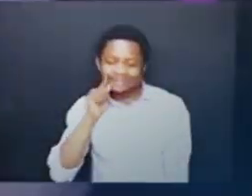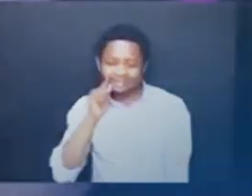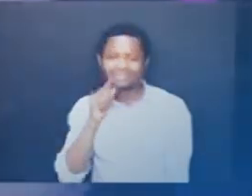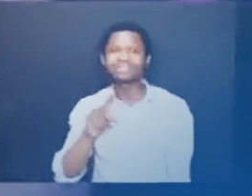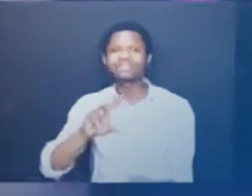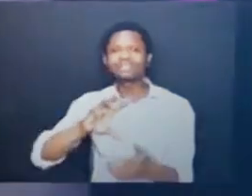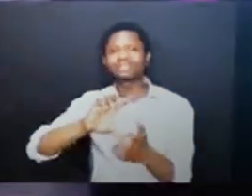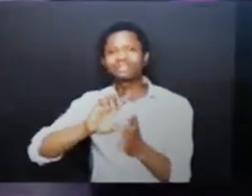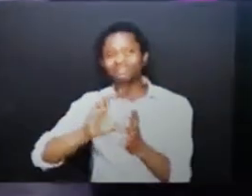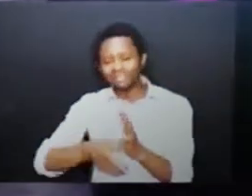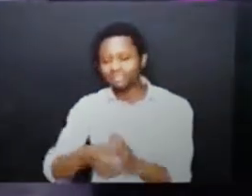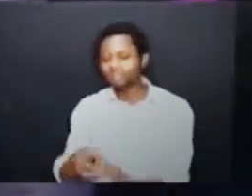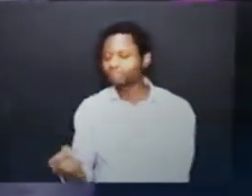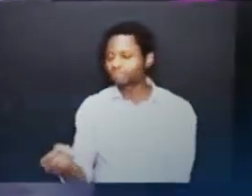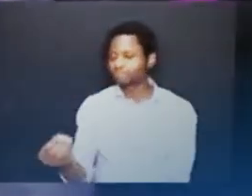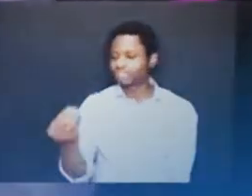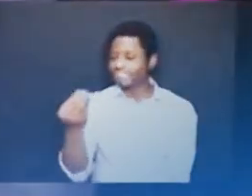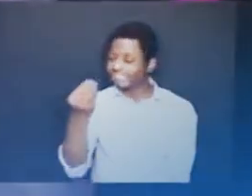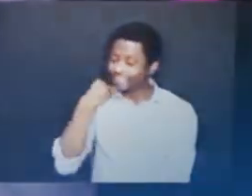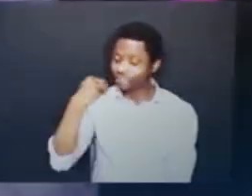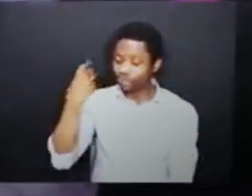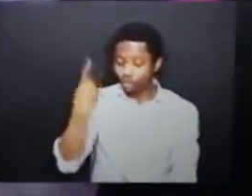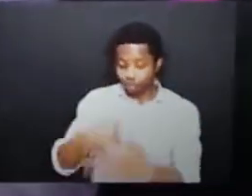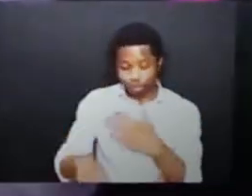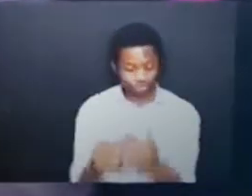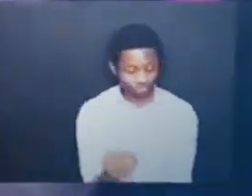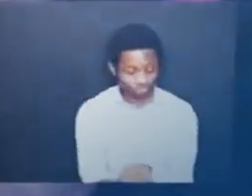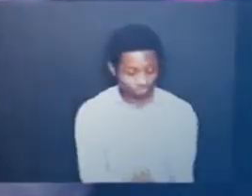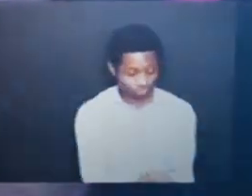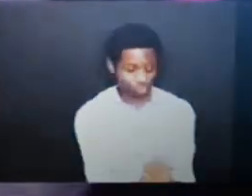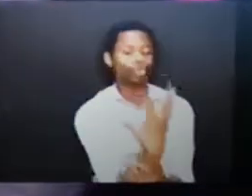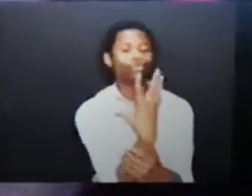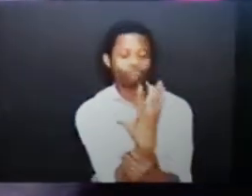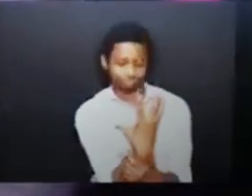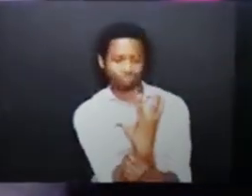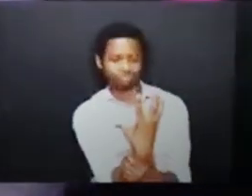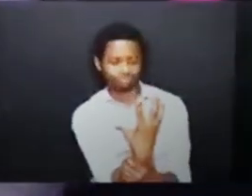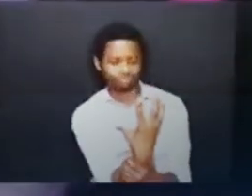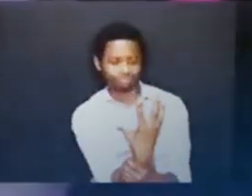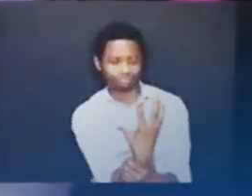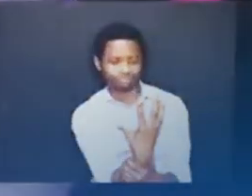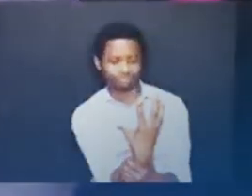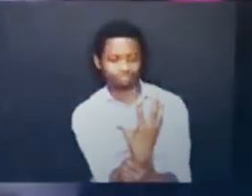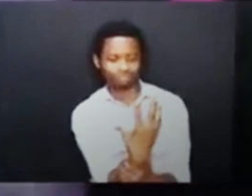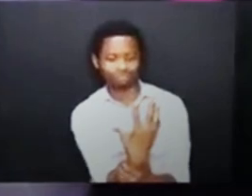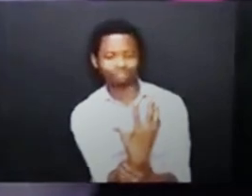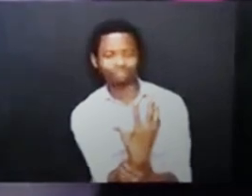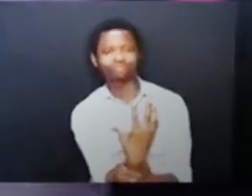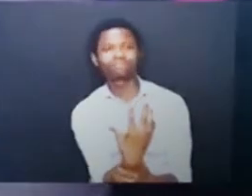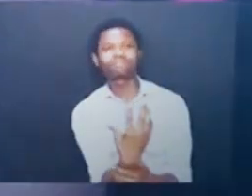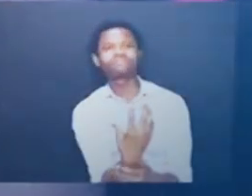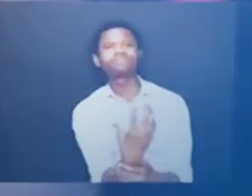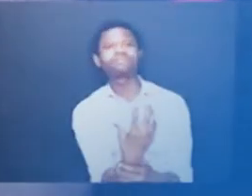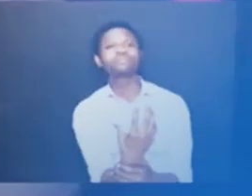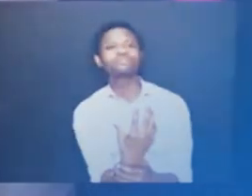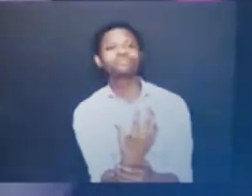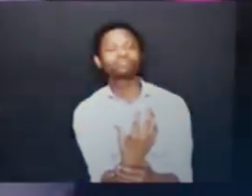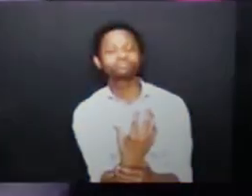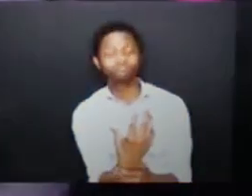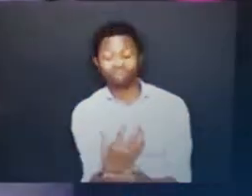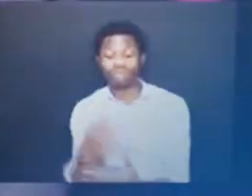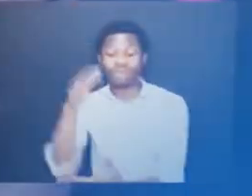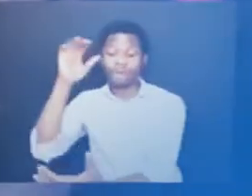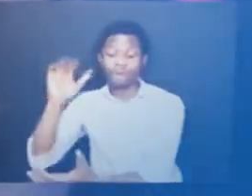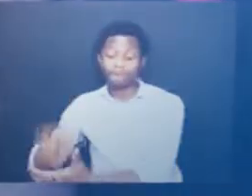You can take yours. Yeah, share in yumu numo. Se mun sisi adain na muntinemu na munye intro na munimu aba. Marry